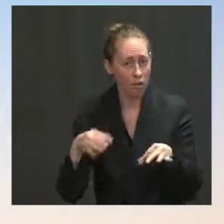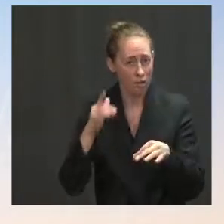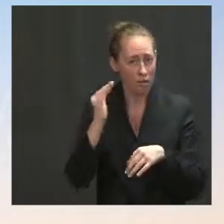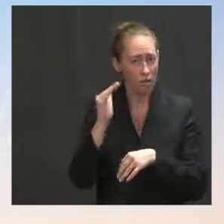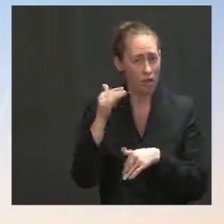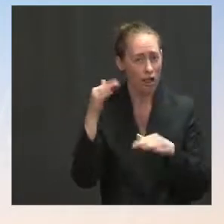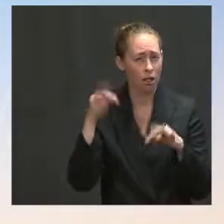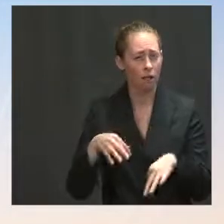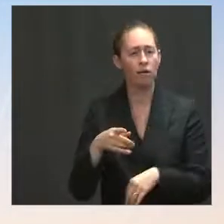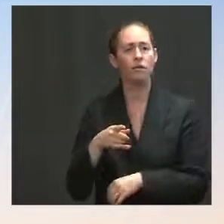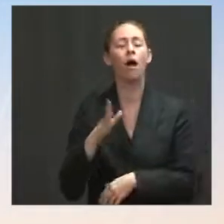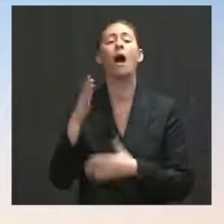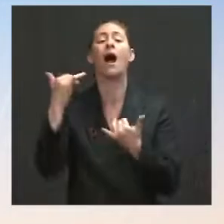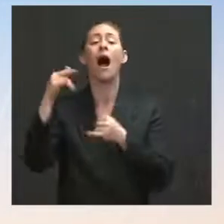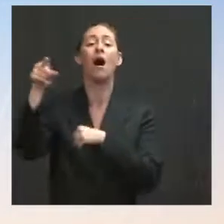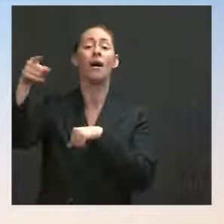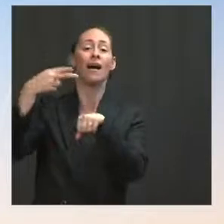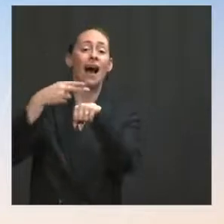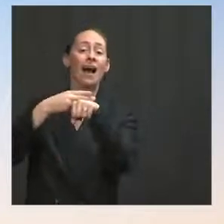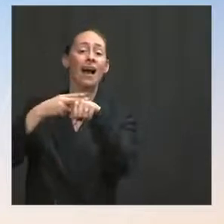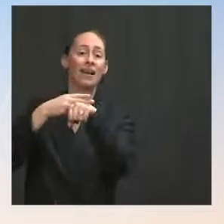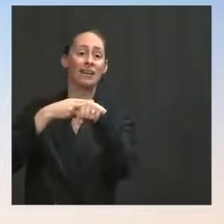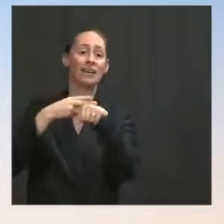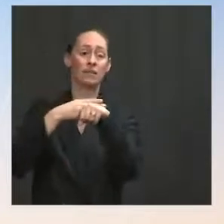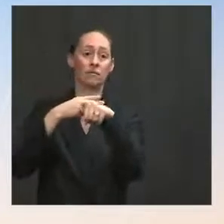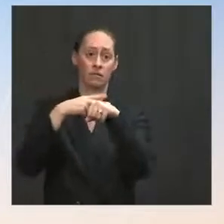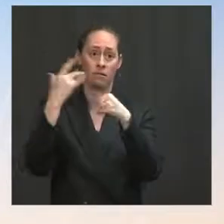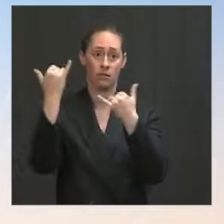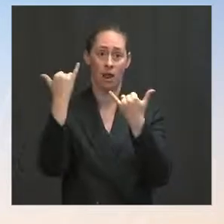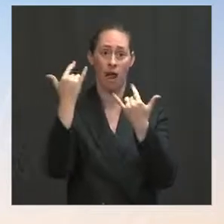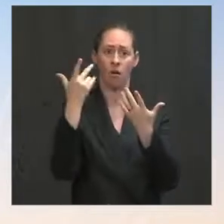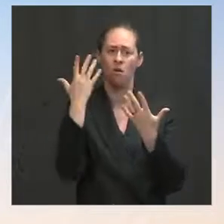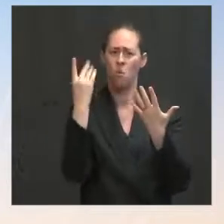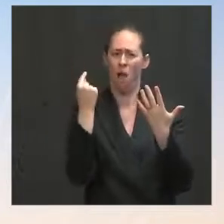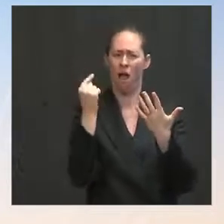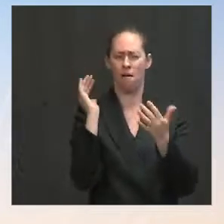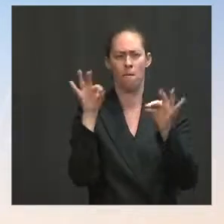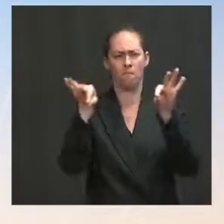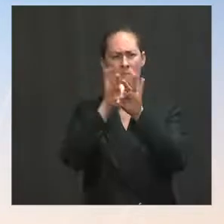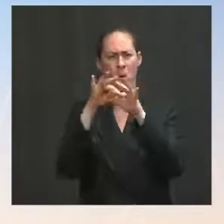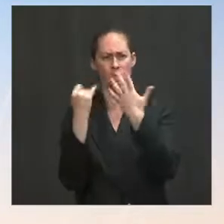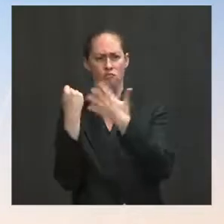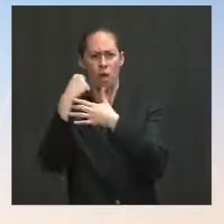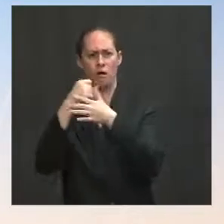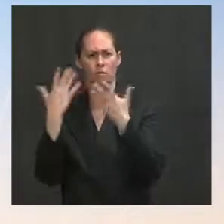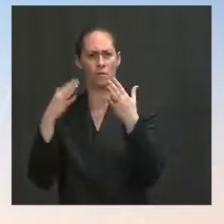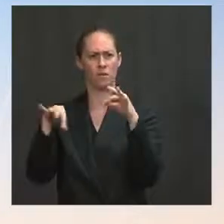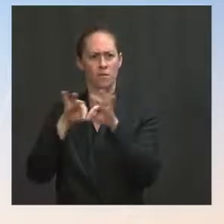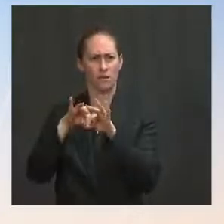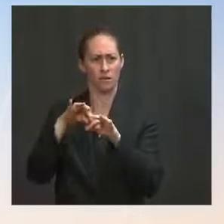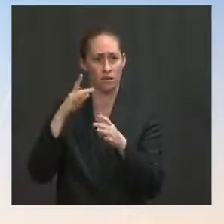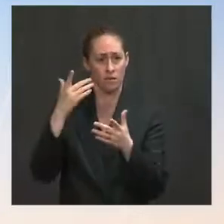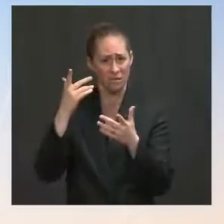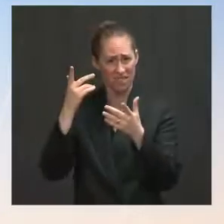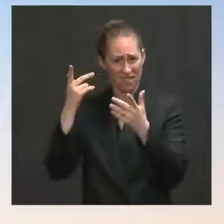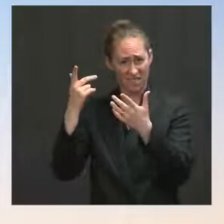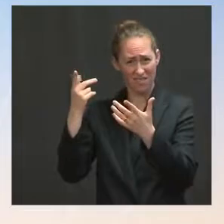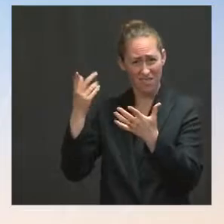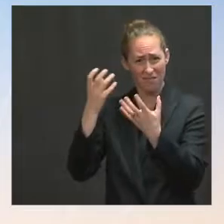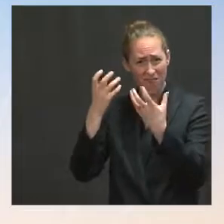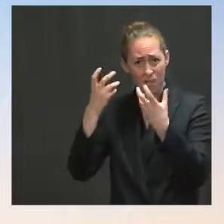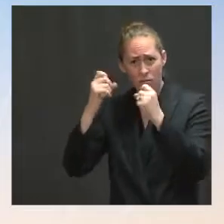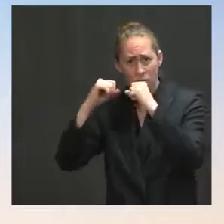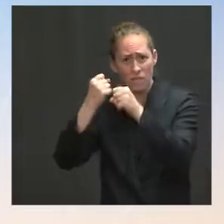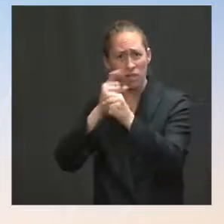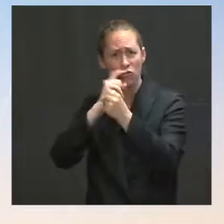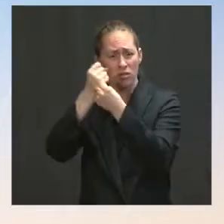ranks in terms of American interests, safety and security there? How important is safety and security to American interests in the president's mind? Well, certainly